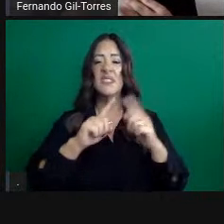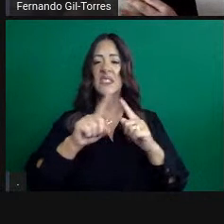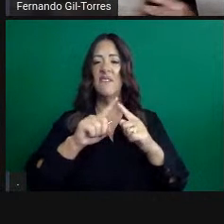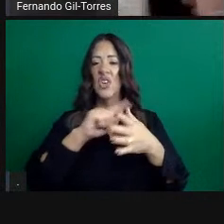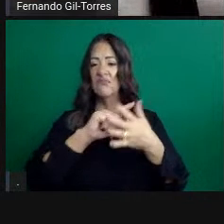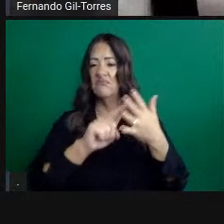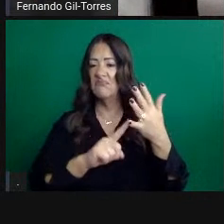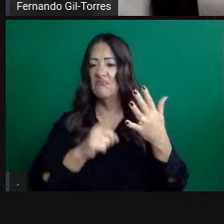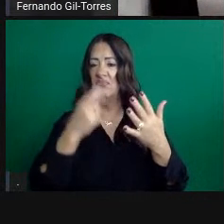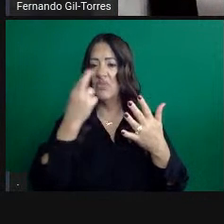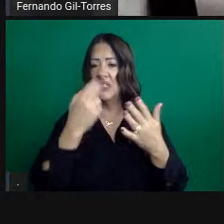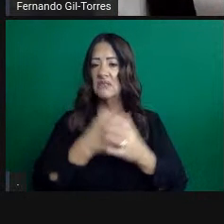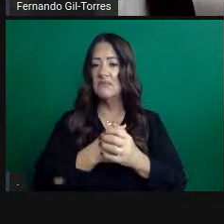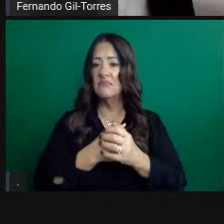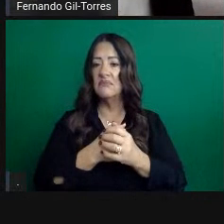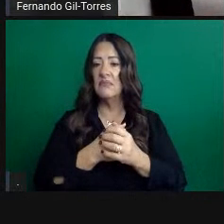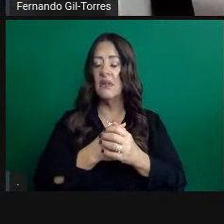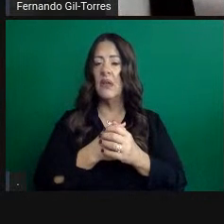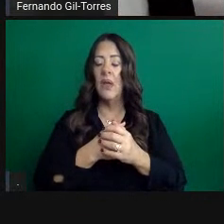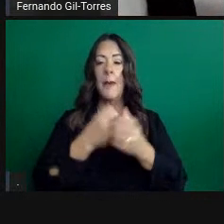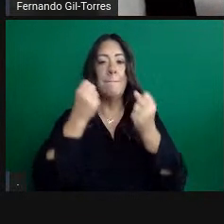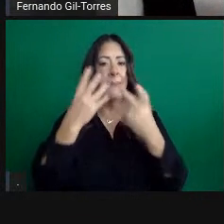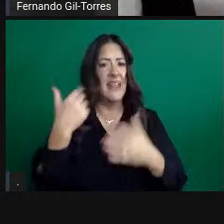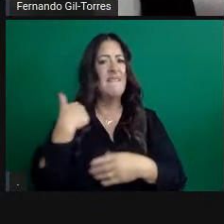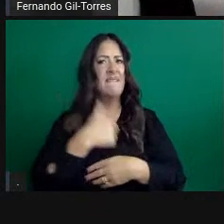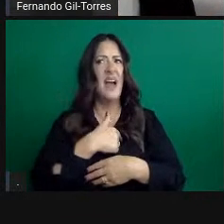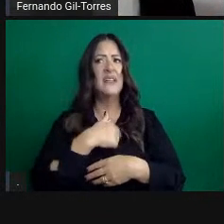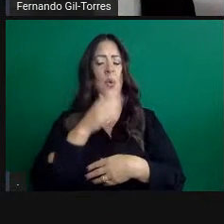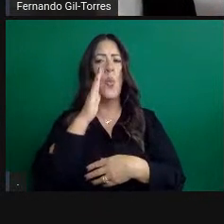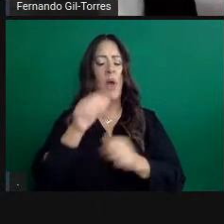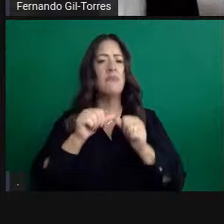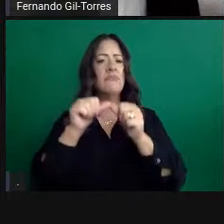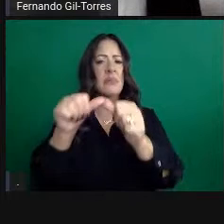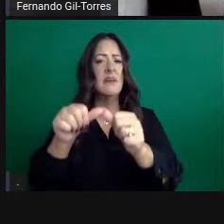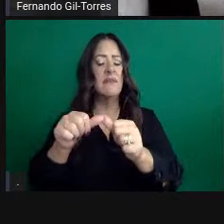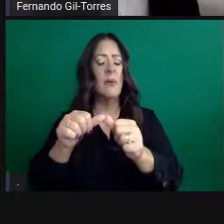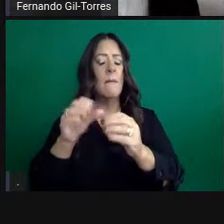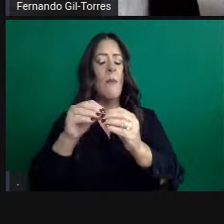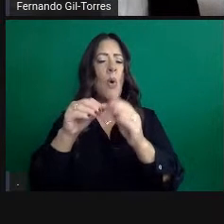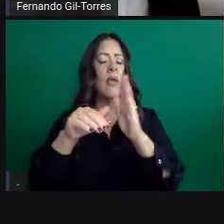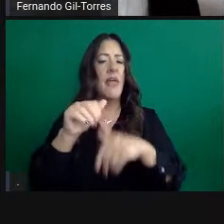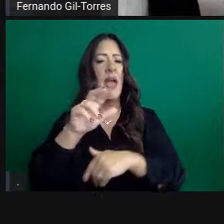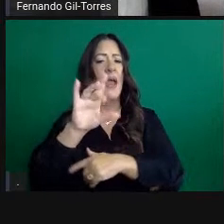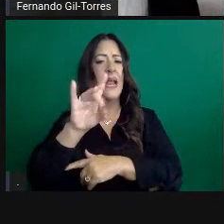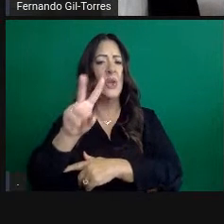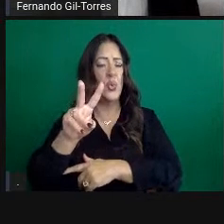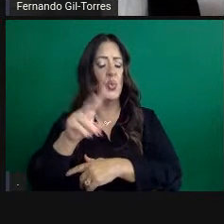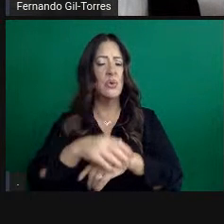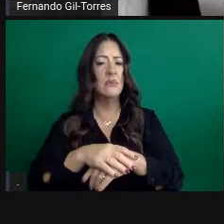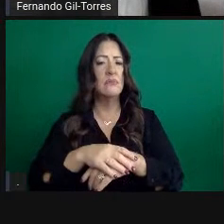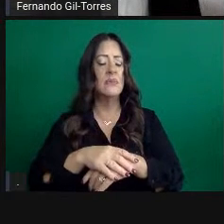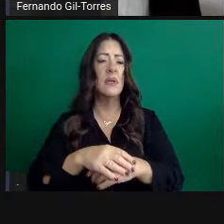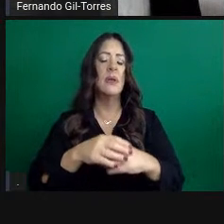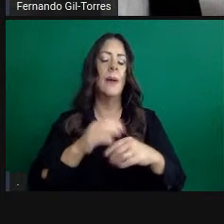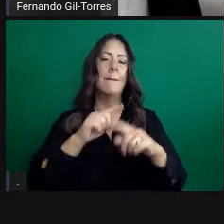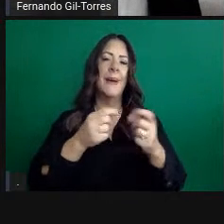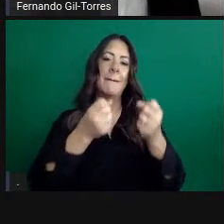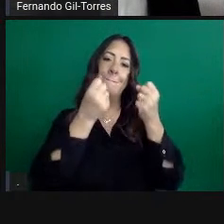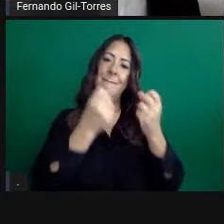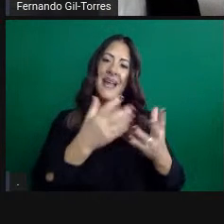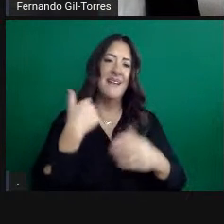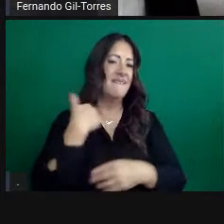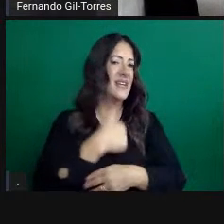get to live a good long life, well beyond 82 years of age. a good number of us, sadly, will